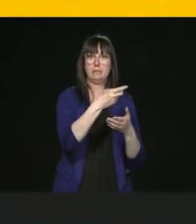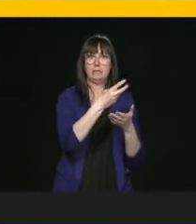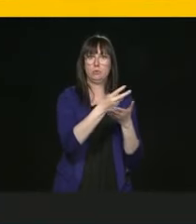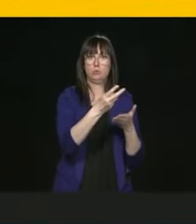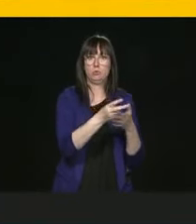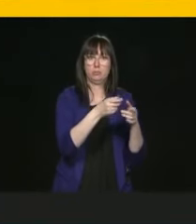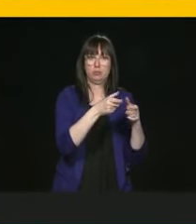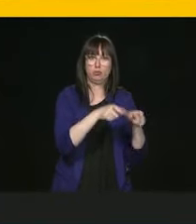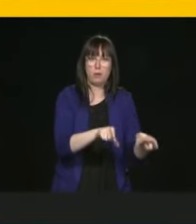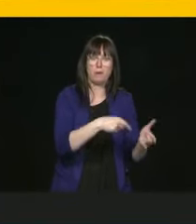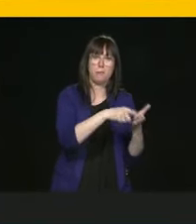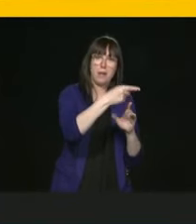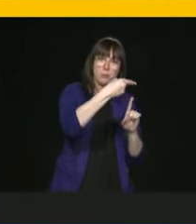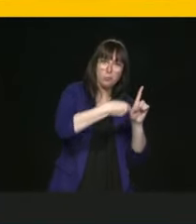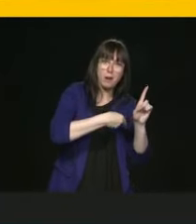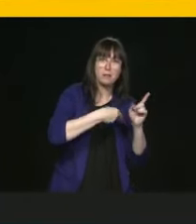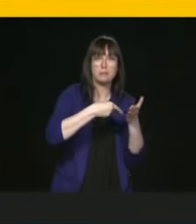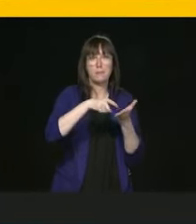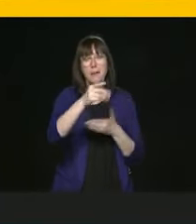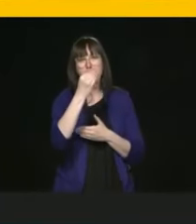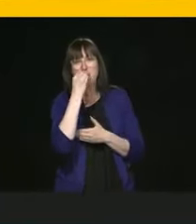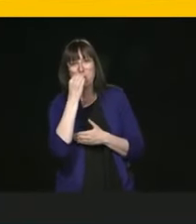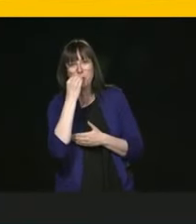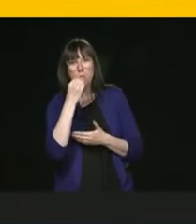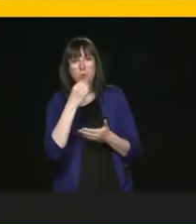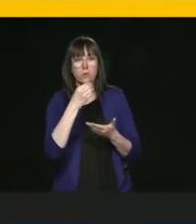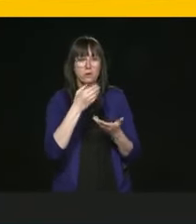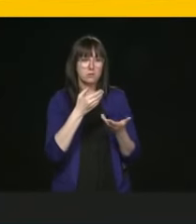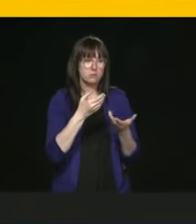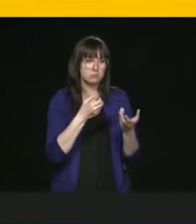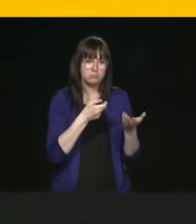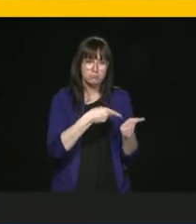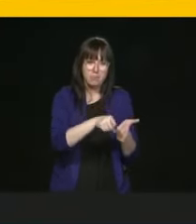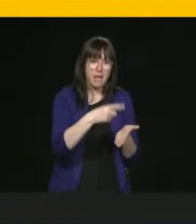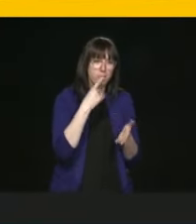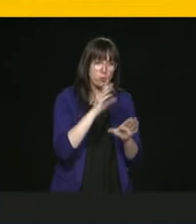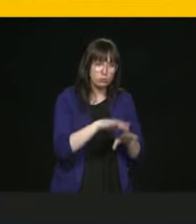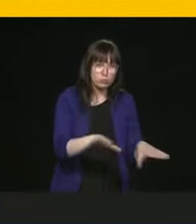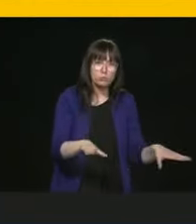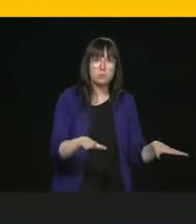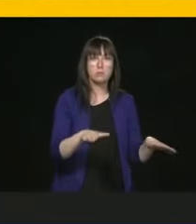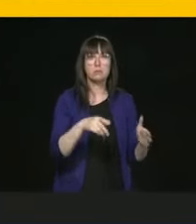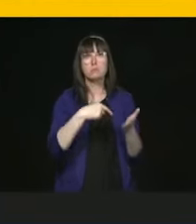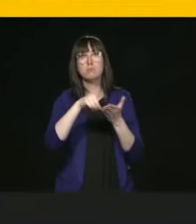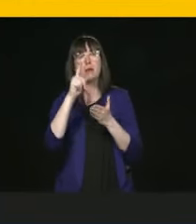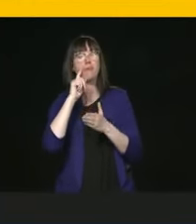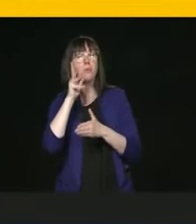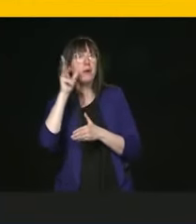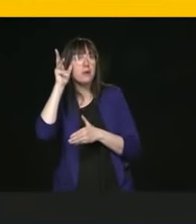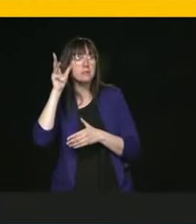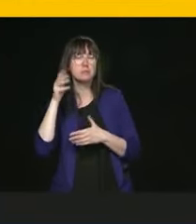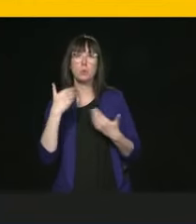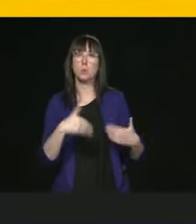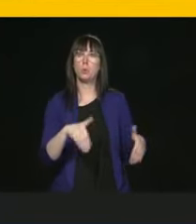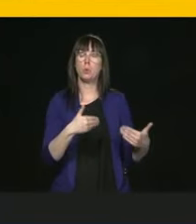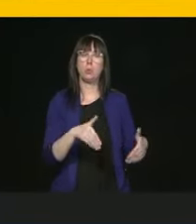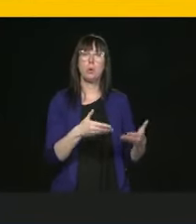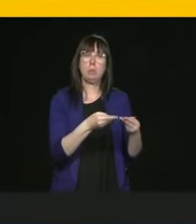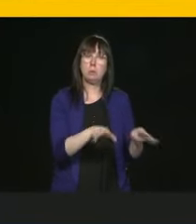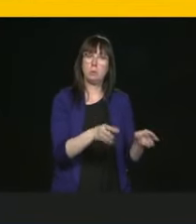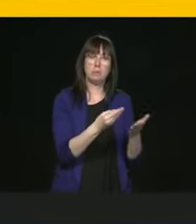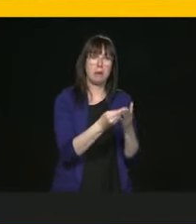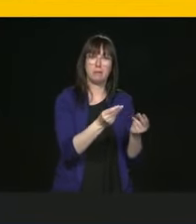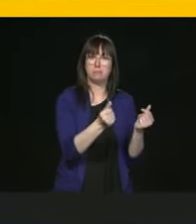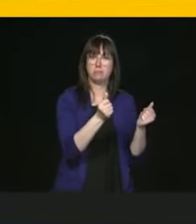their rent, to be able to pay for groceries, to be able to support their children and their parents. This was the